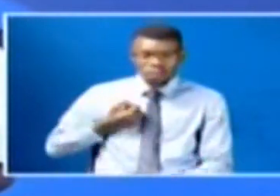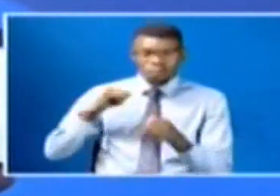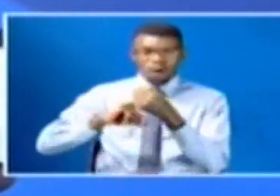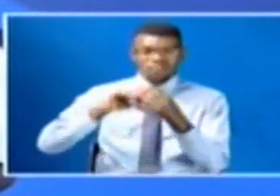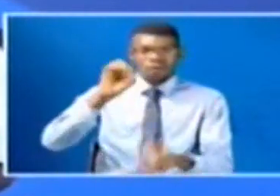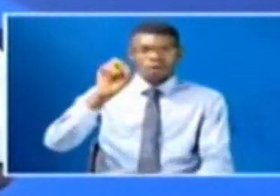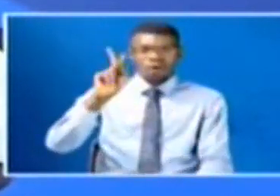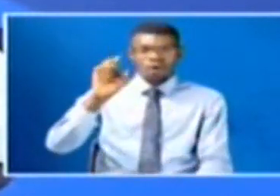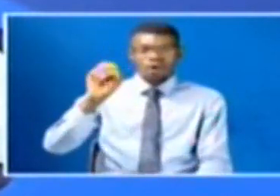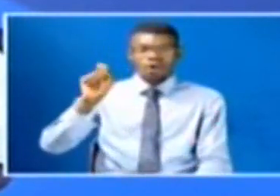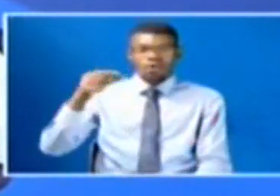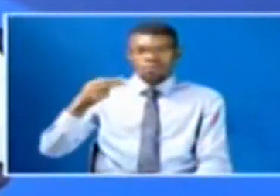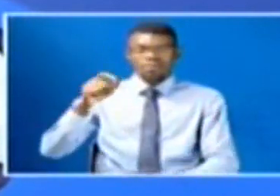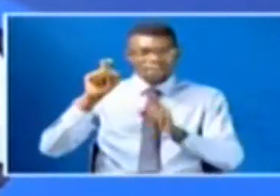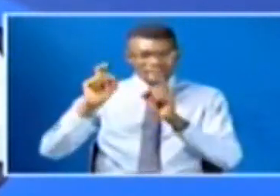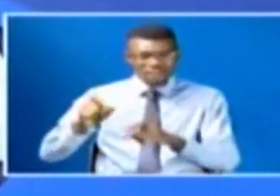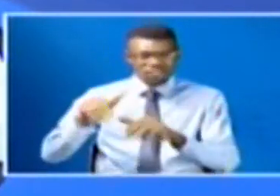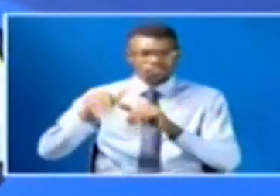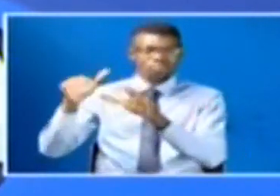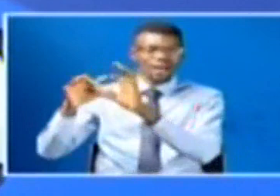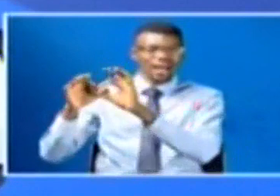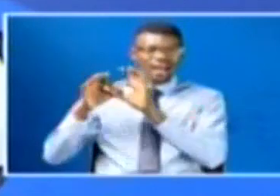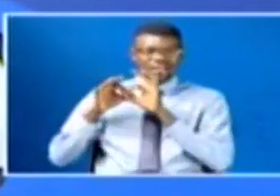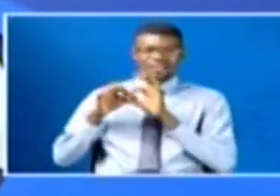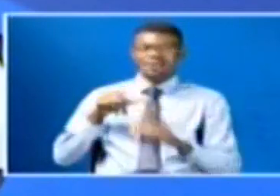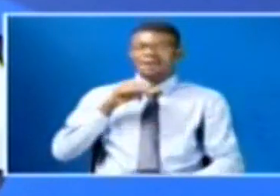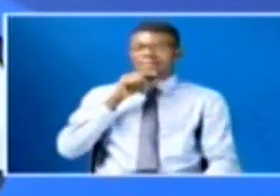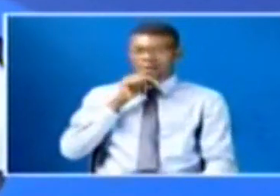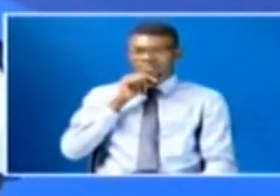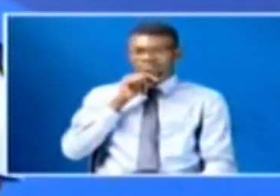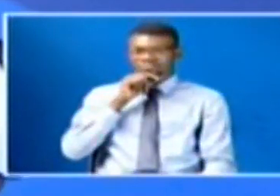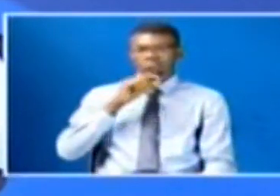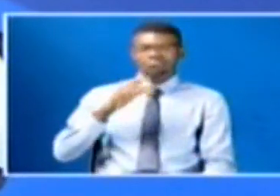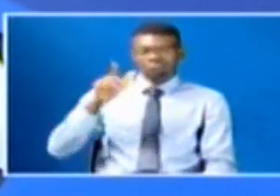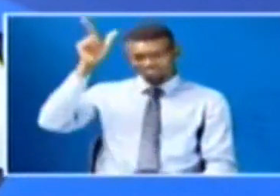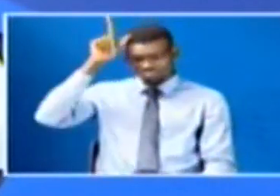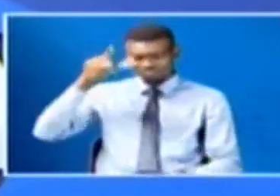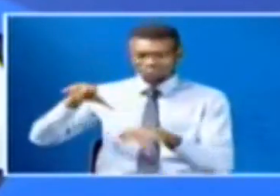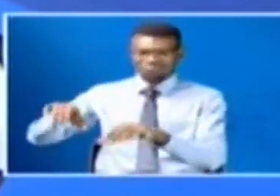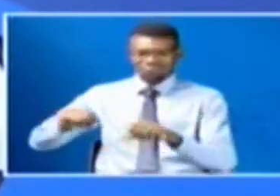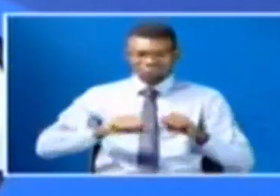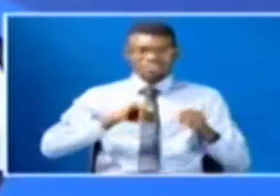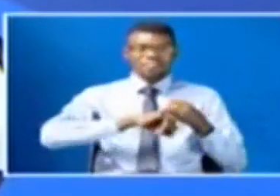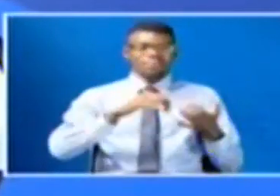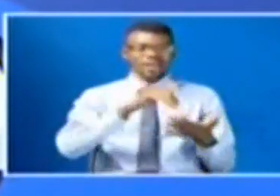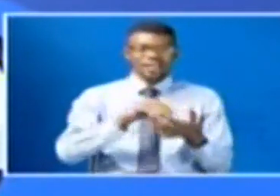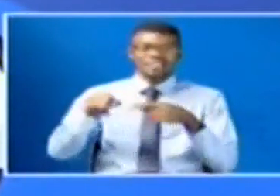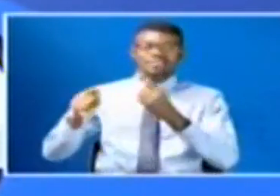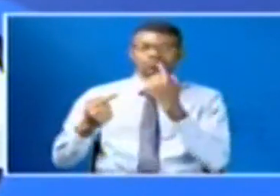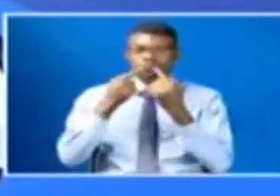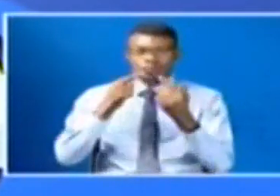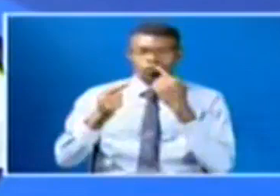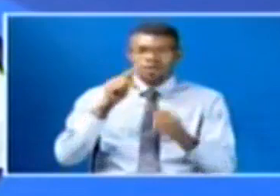mbunge Ken Okoth apitie itikadi za kurithiwa na mwanamume kutoka ukoo wa marehemu mumewe. Amezungumza huko Komarok